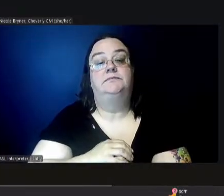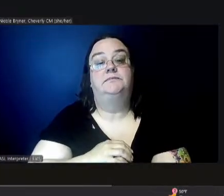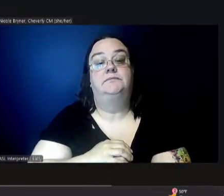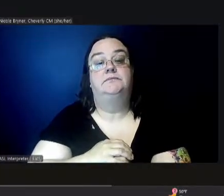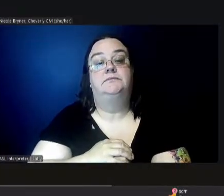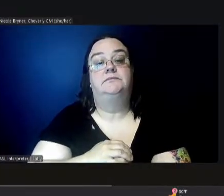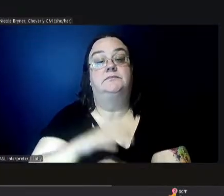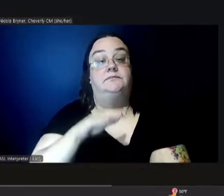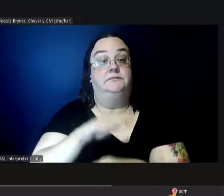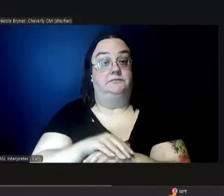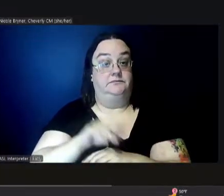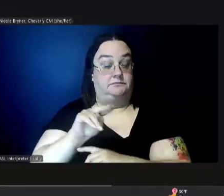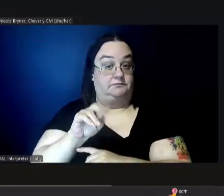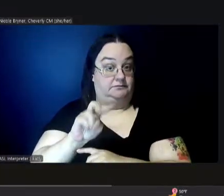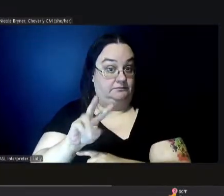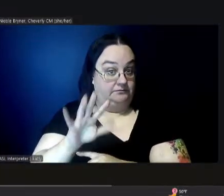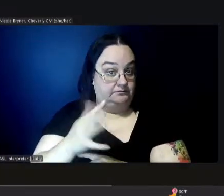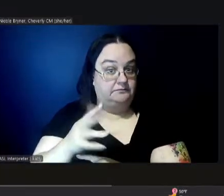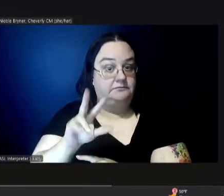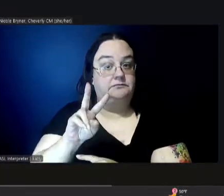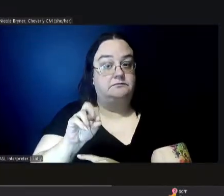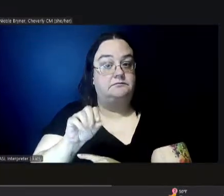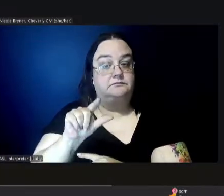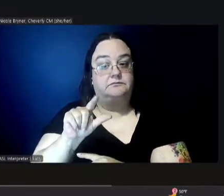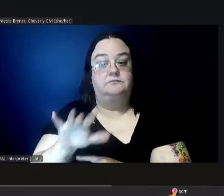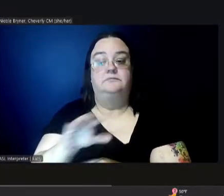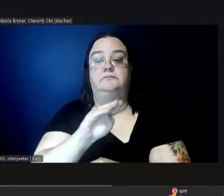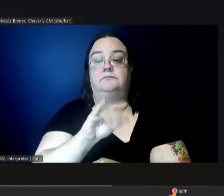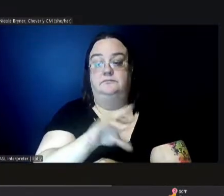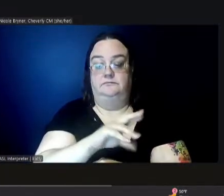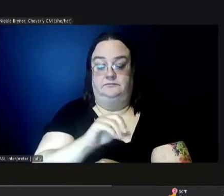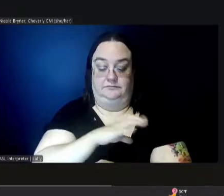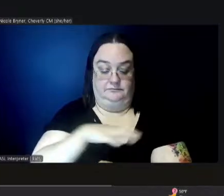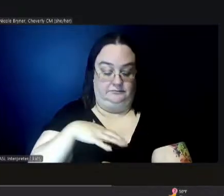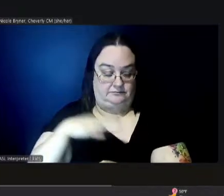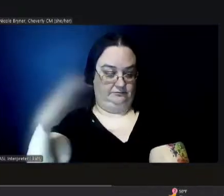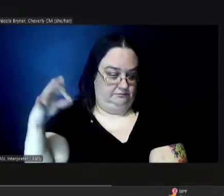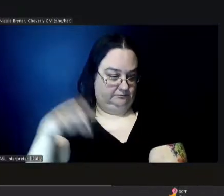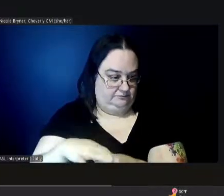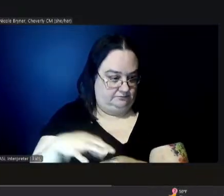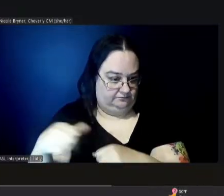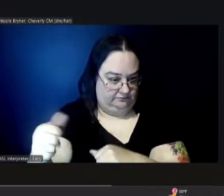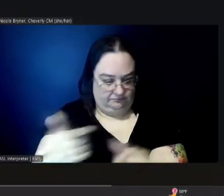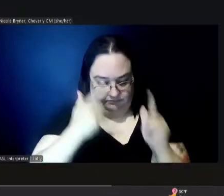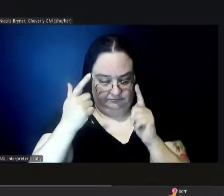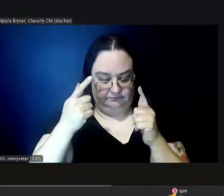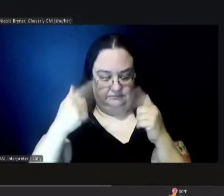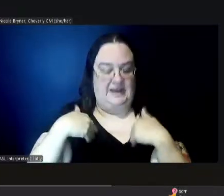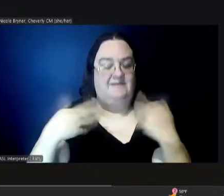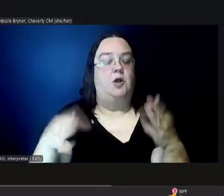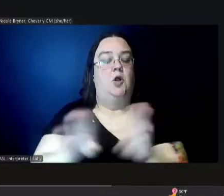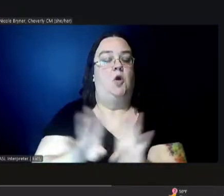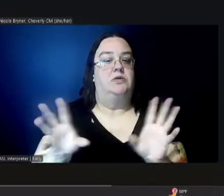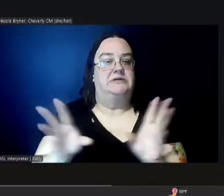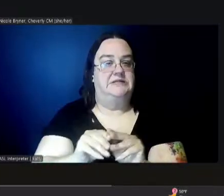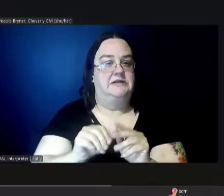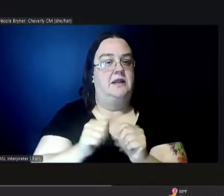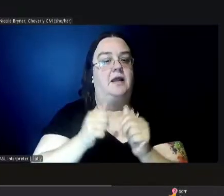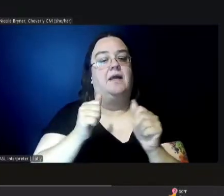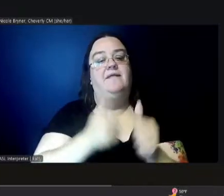On November 5th, 2025, the Mayor and Council voted unanimously to convene a closed session pursuant to Maryland